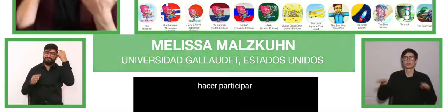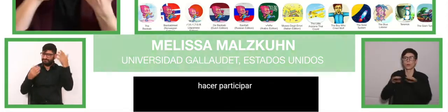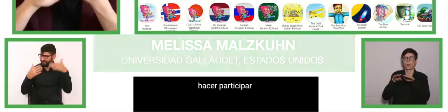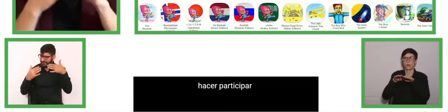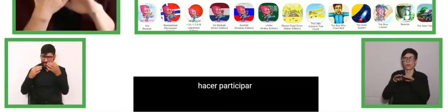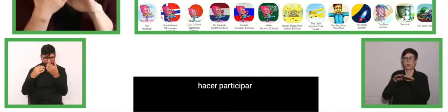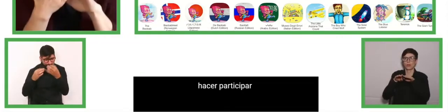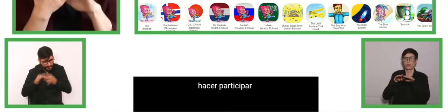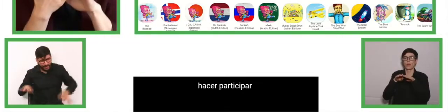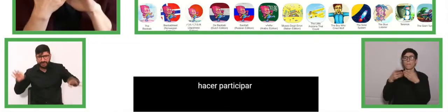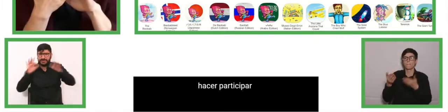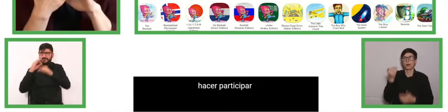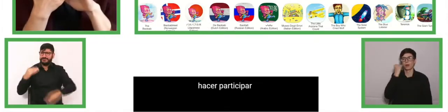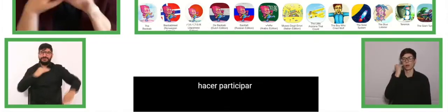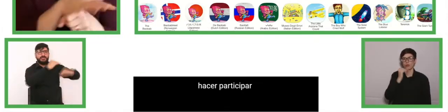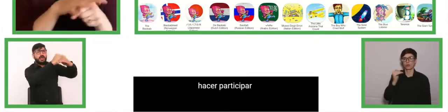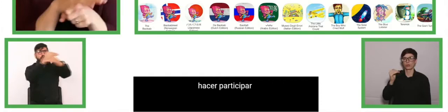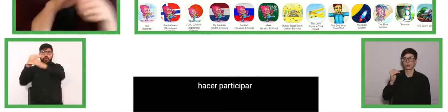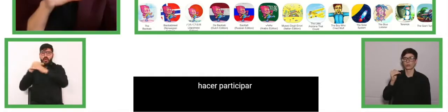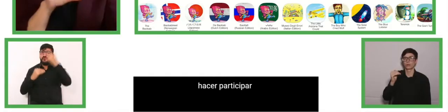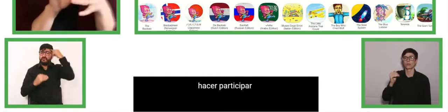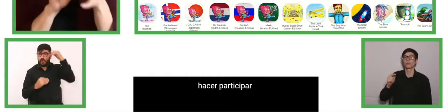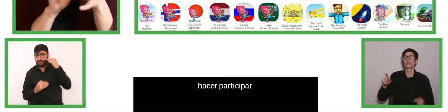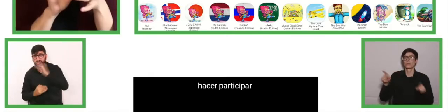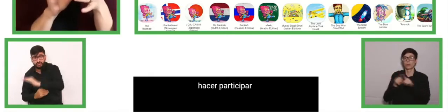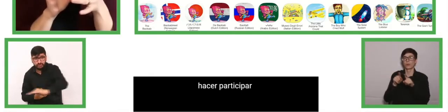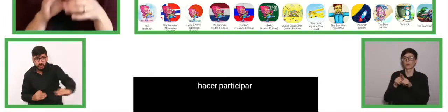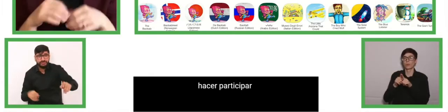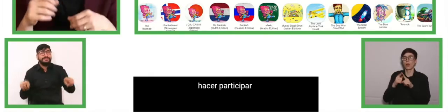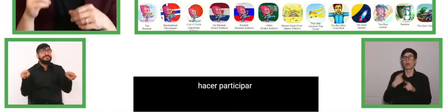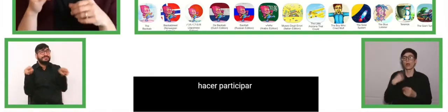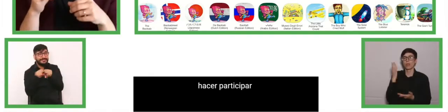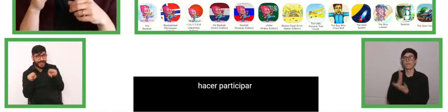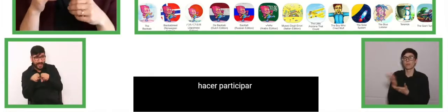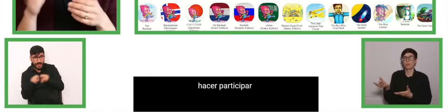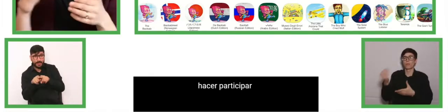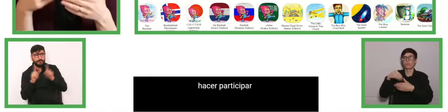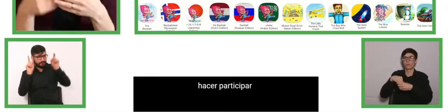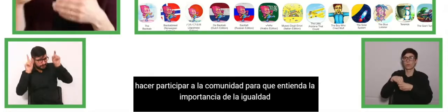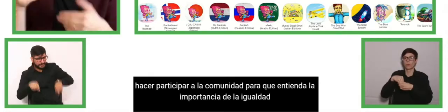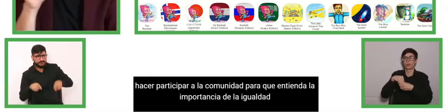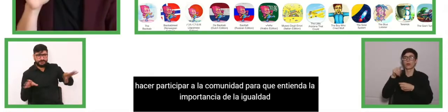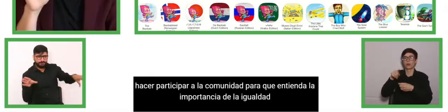We must also engage the local deaf community where we're working.